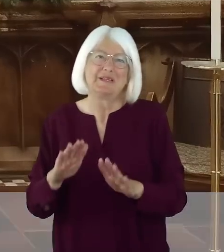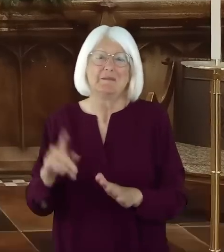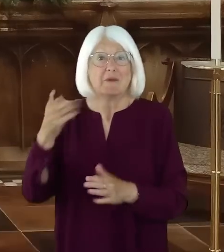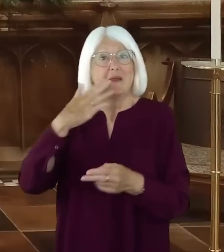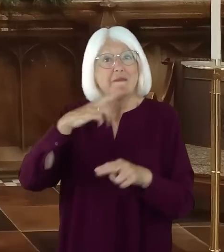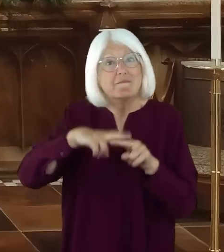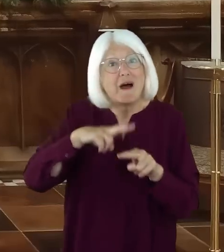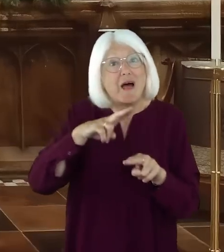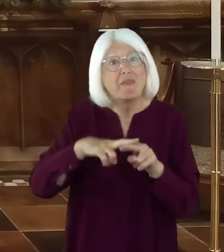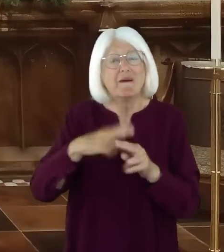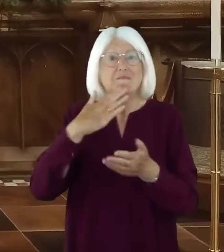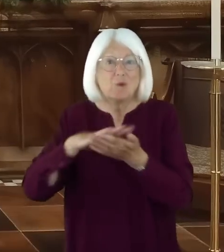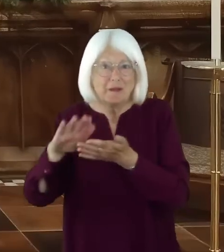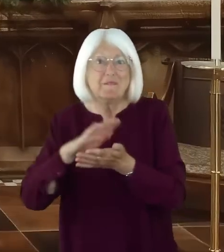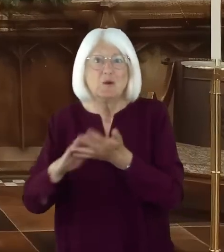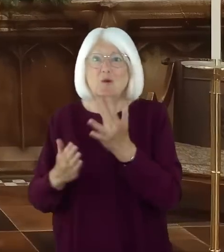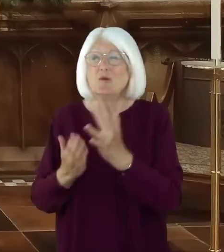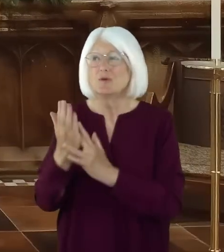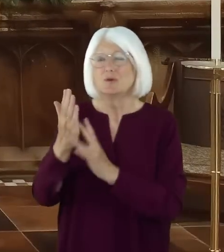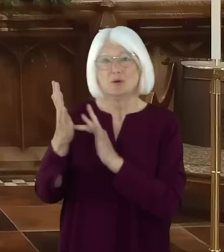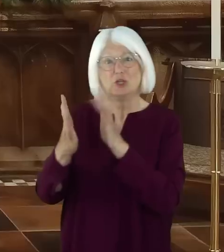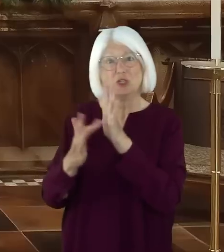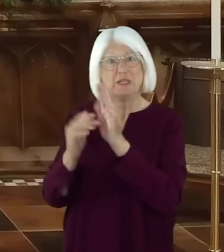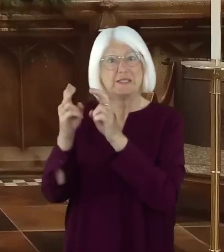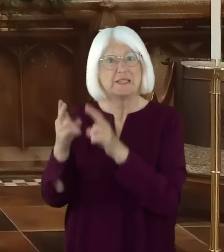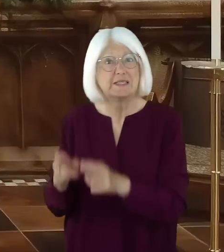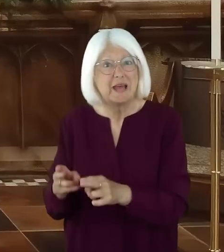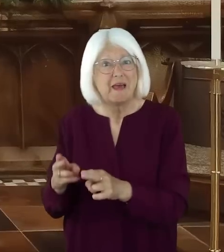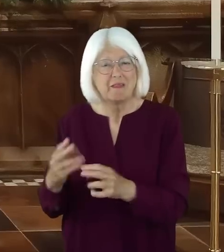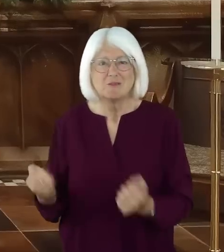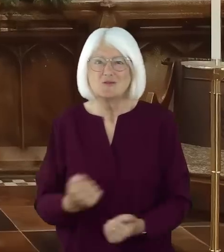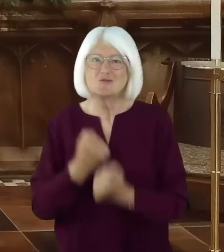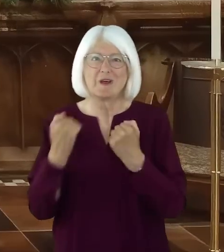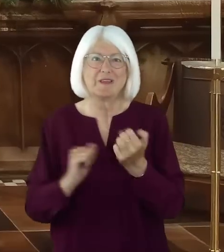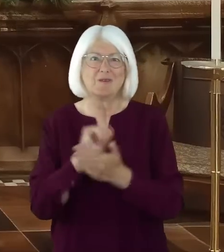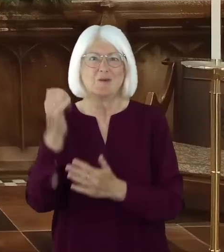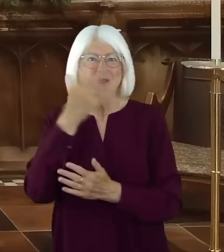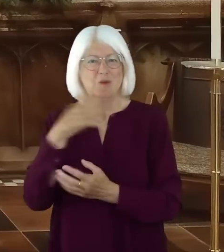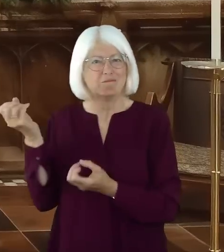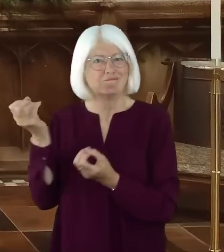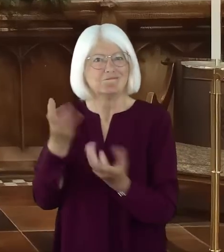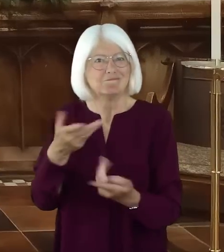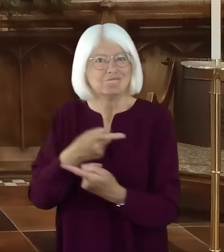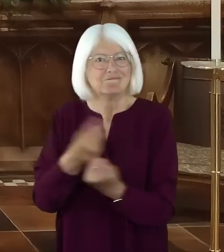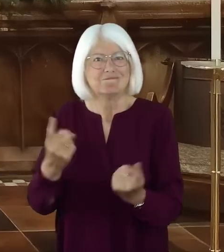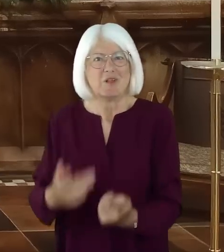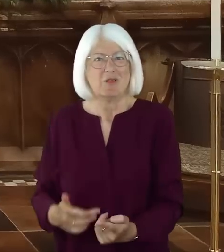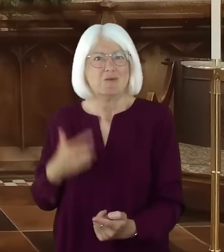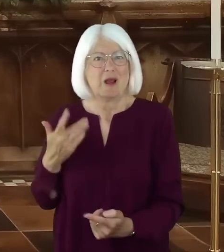May the Father forgive you by the death of his Son and strengthen you to live in the power of the Spirit all your